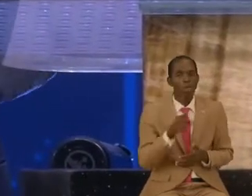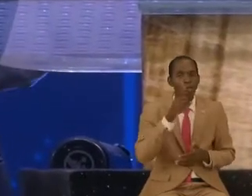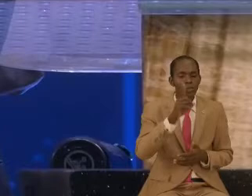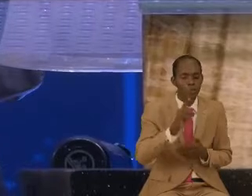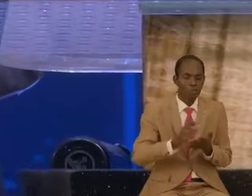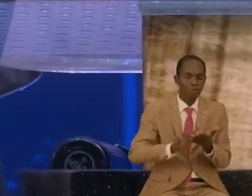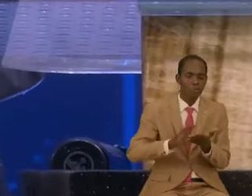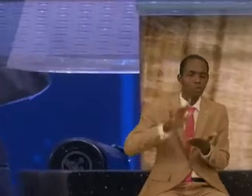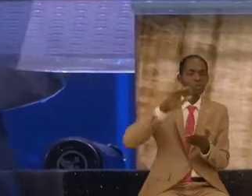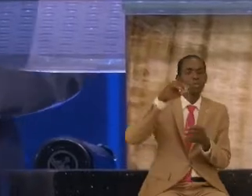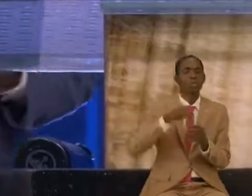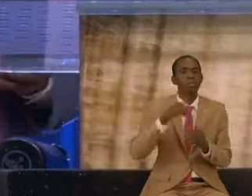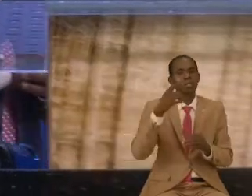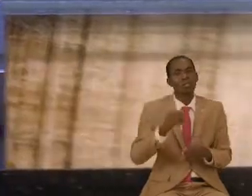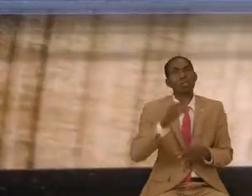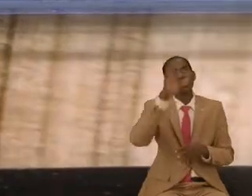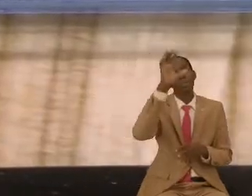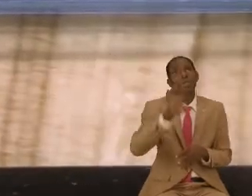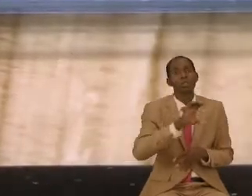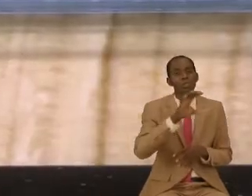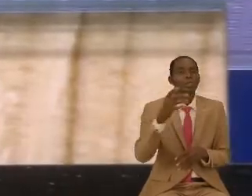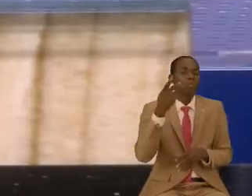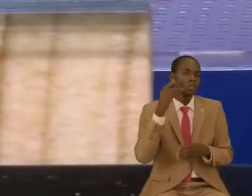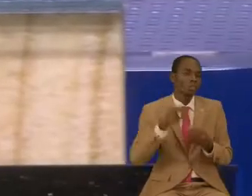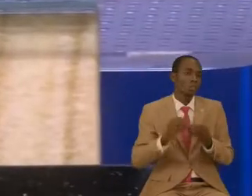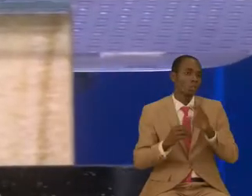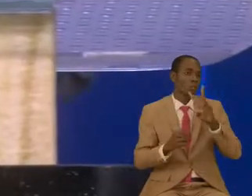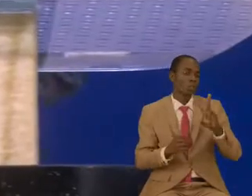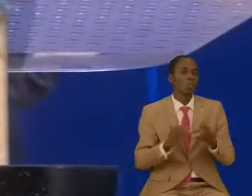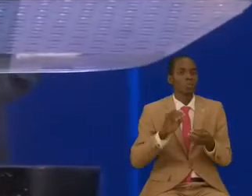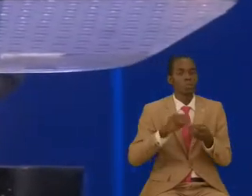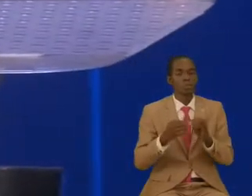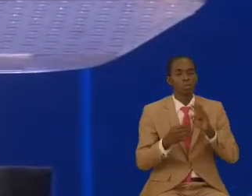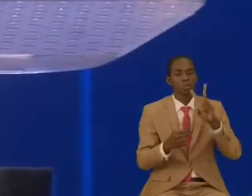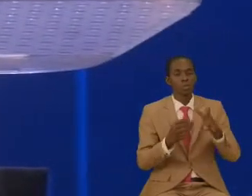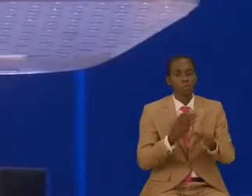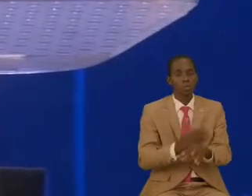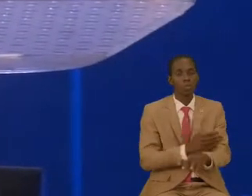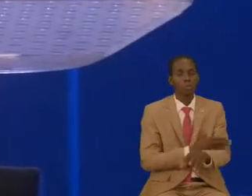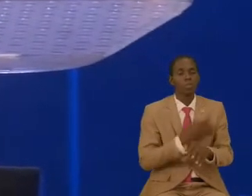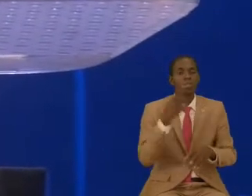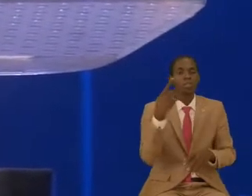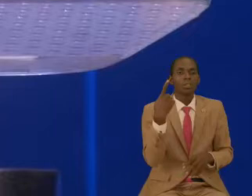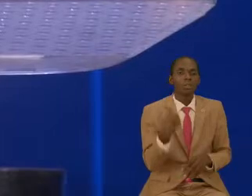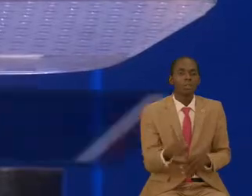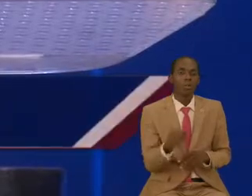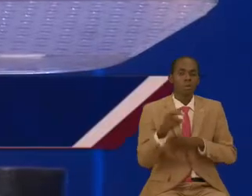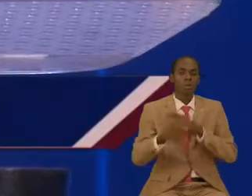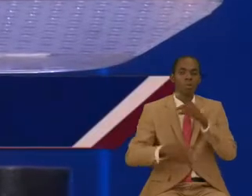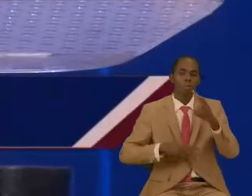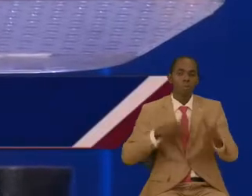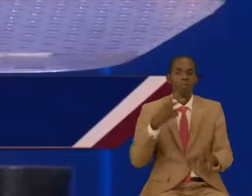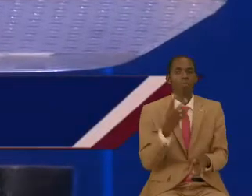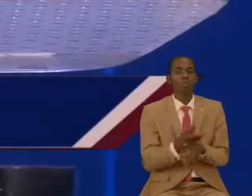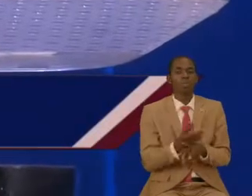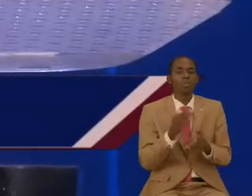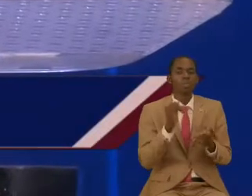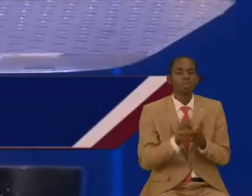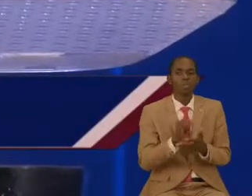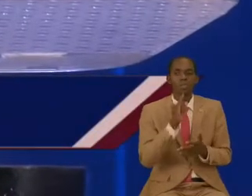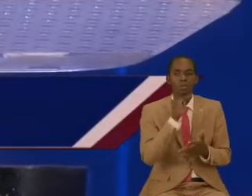glory in the cross. Look at number two here. Number two, the world that